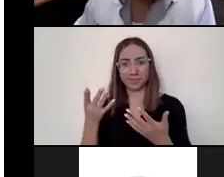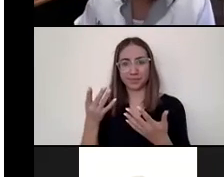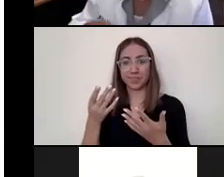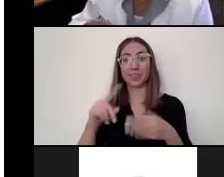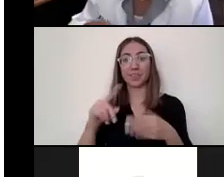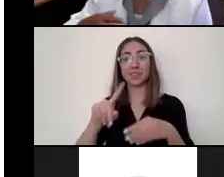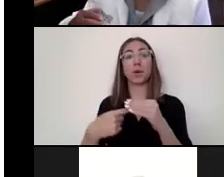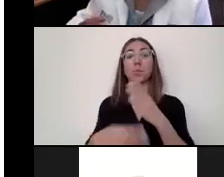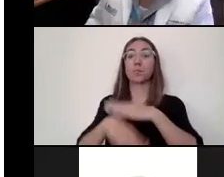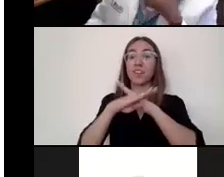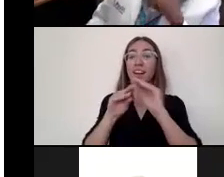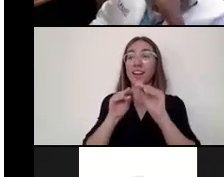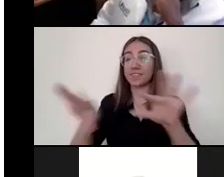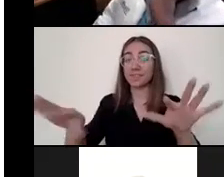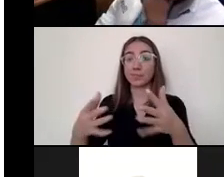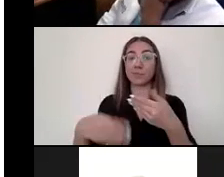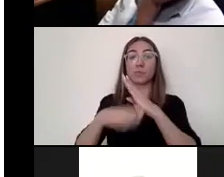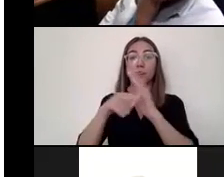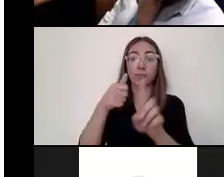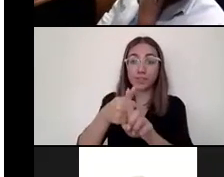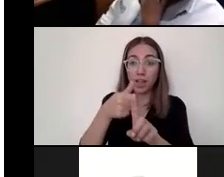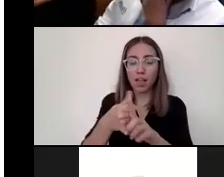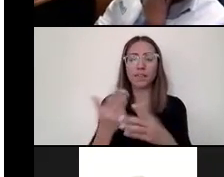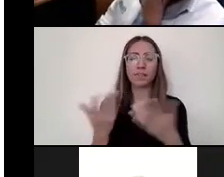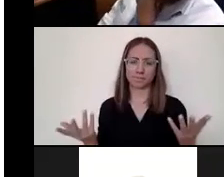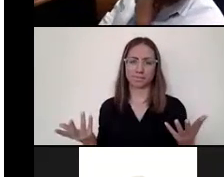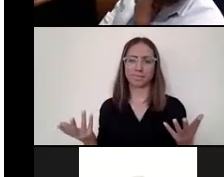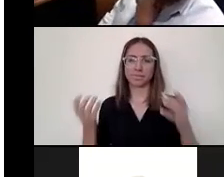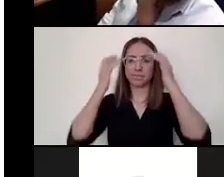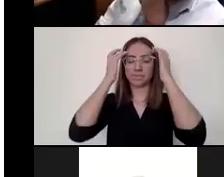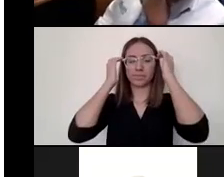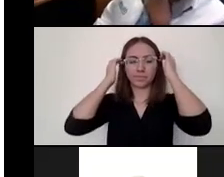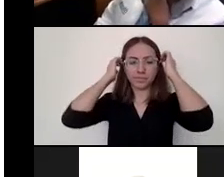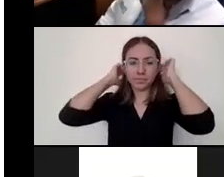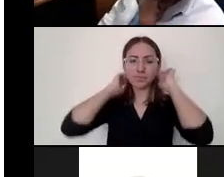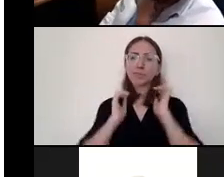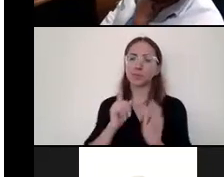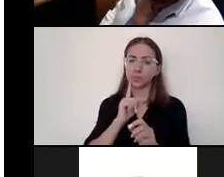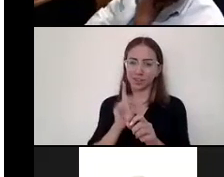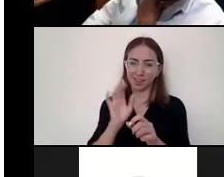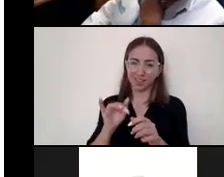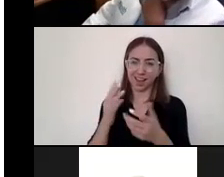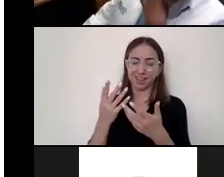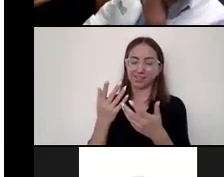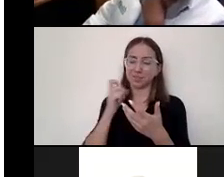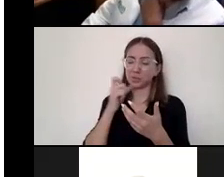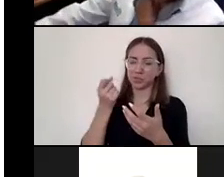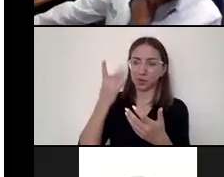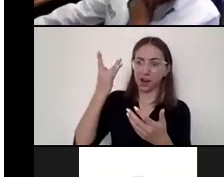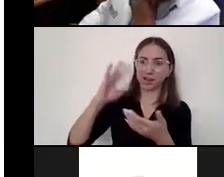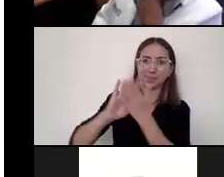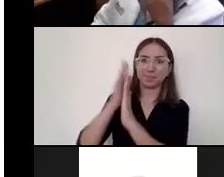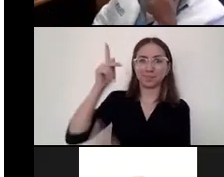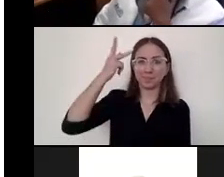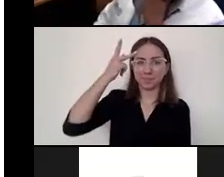preventing it from being spread, as that cartoon showed. So that's one of the ways that the crisis really got politicized. And again,